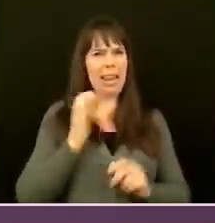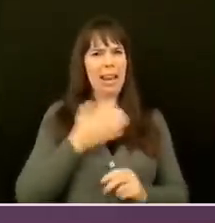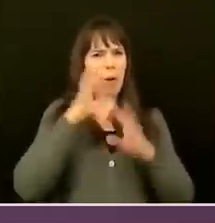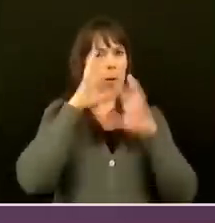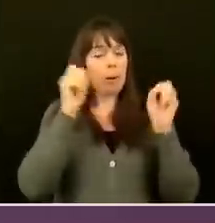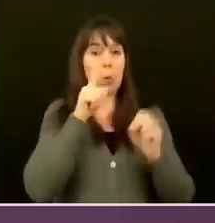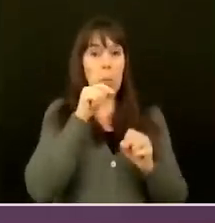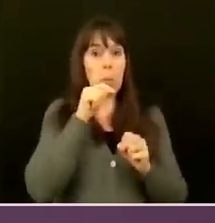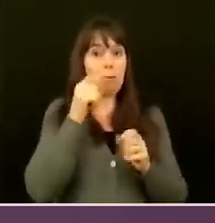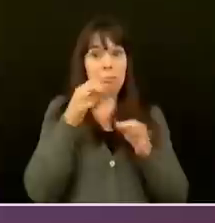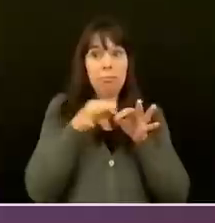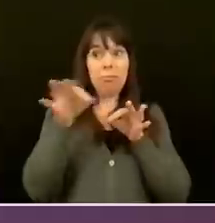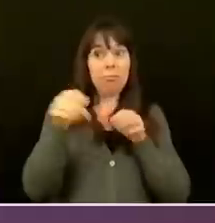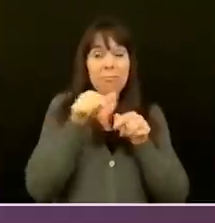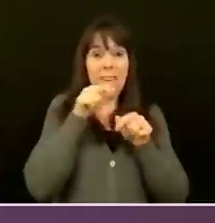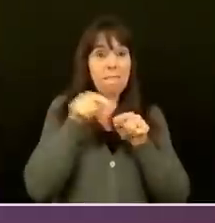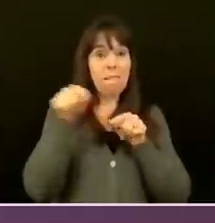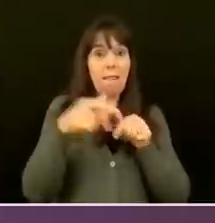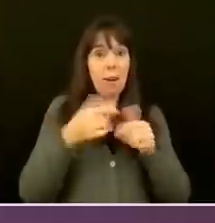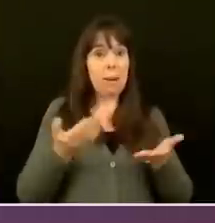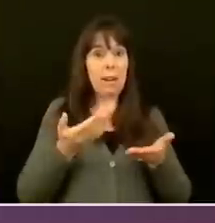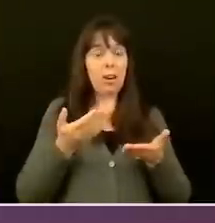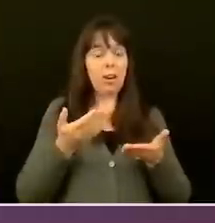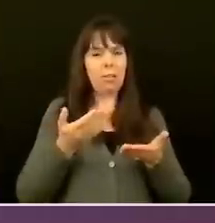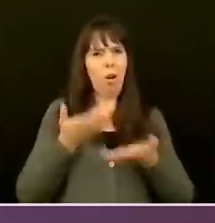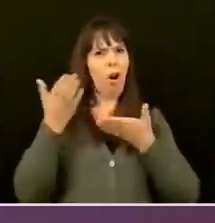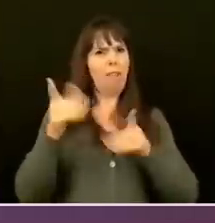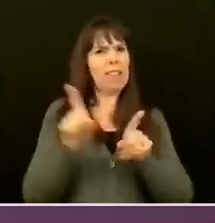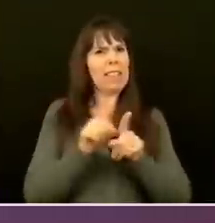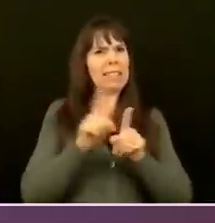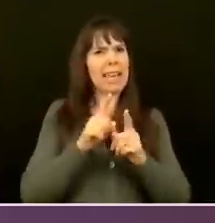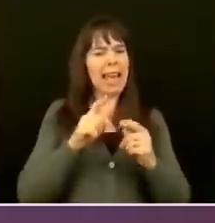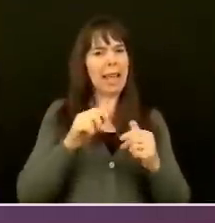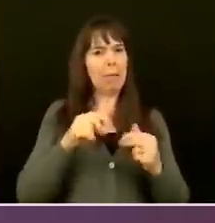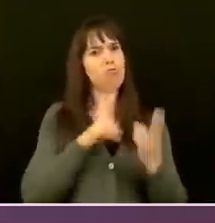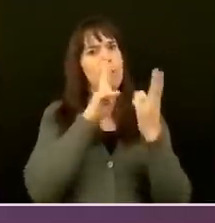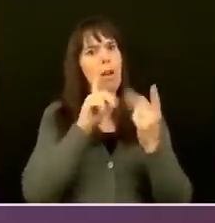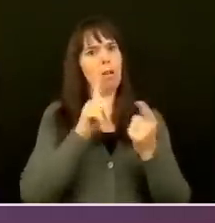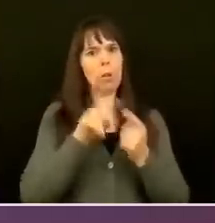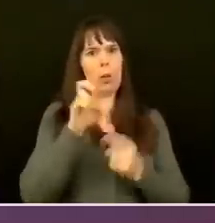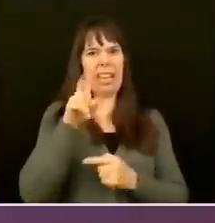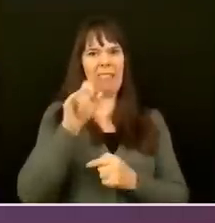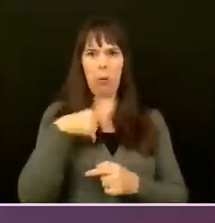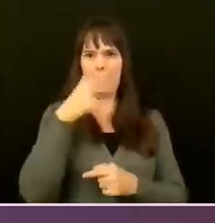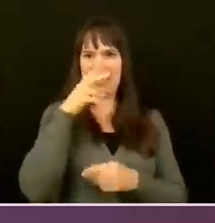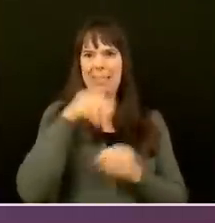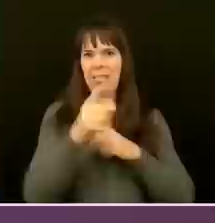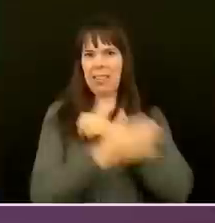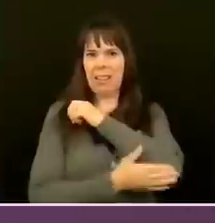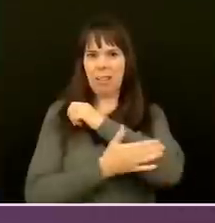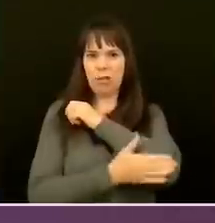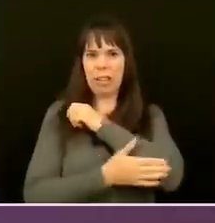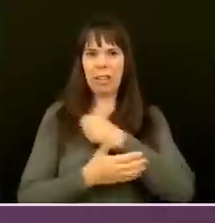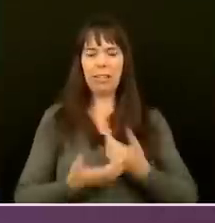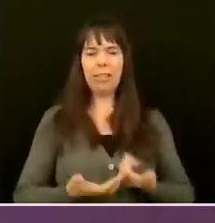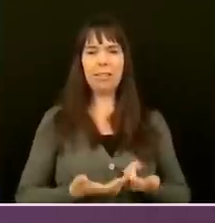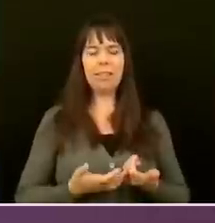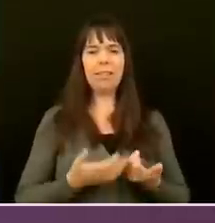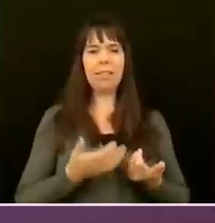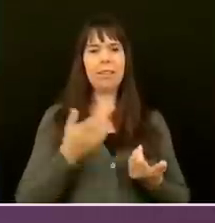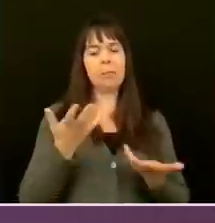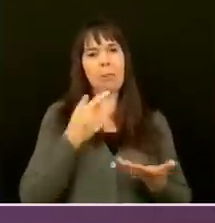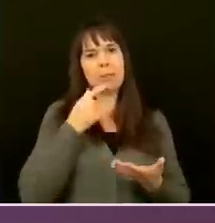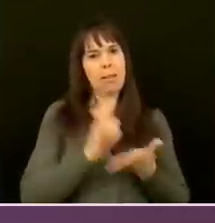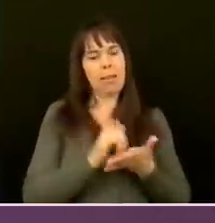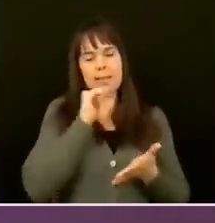just a few miles from here, offer the same rebuttal to the evil that we face in this country? Now, you may say that's not